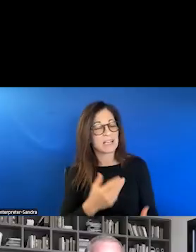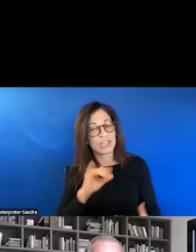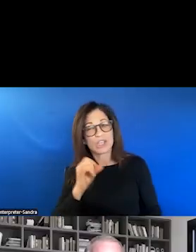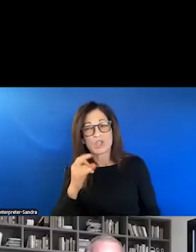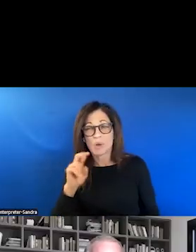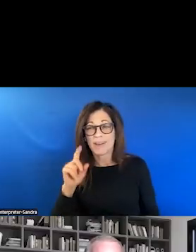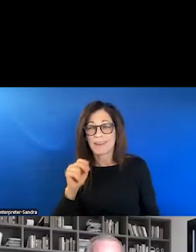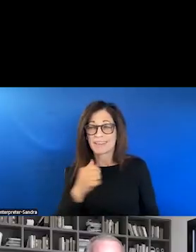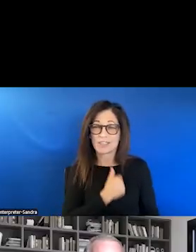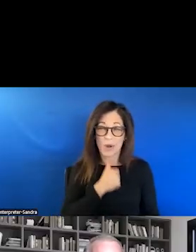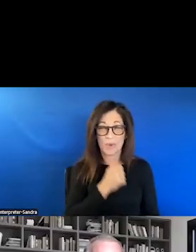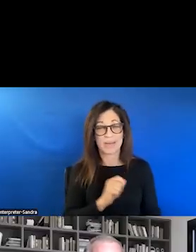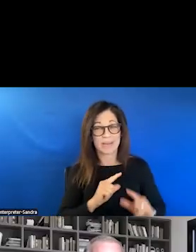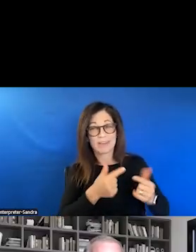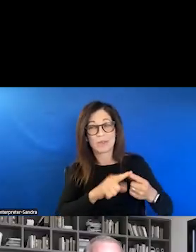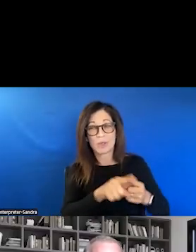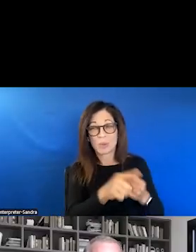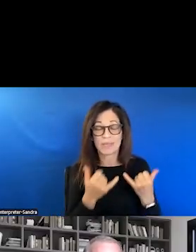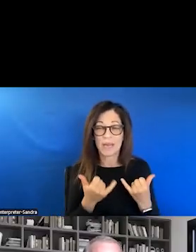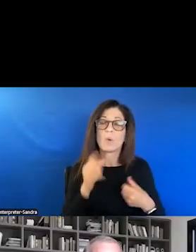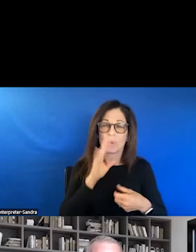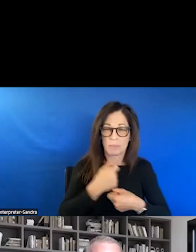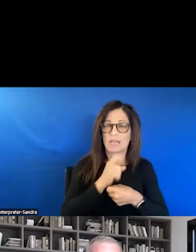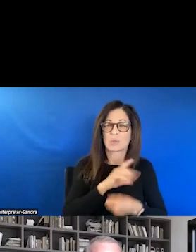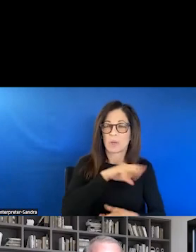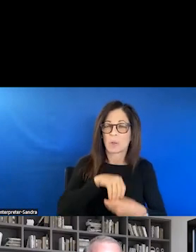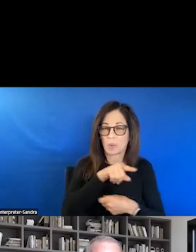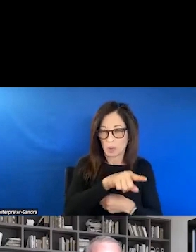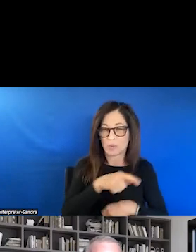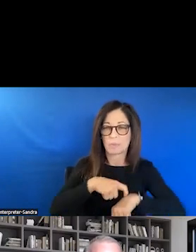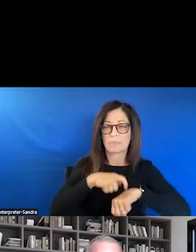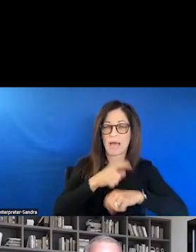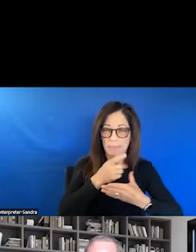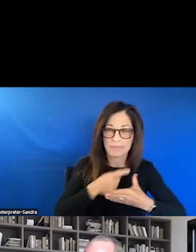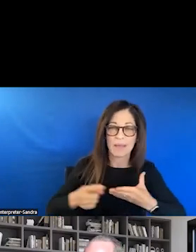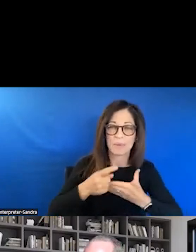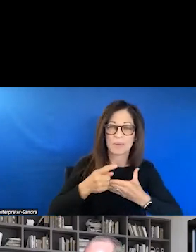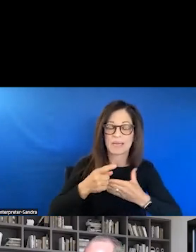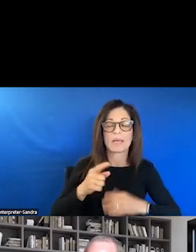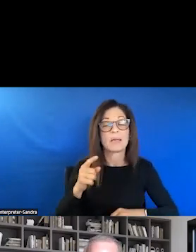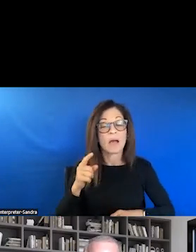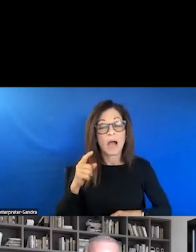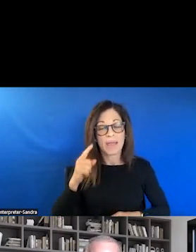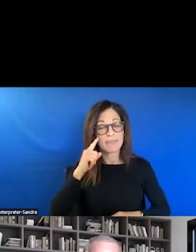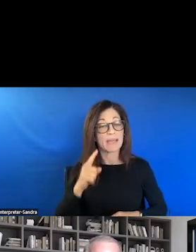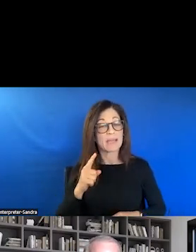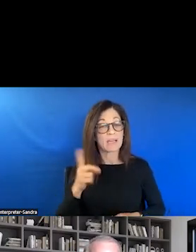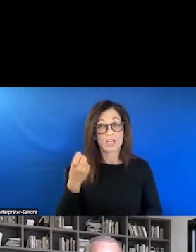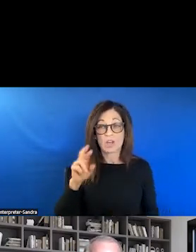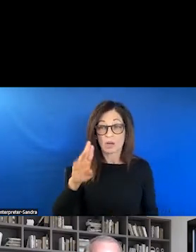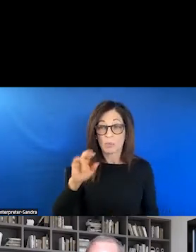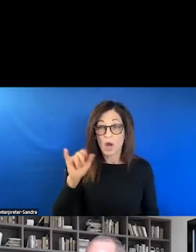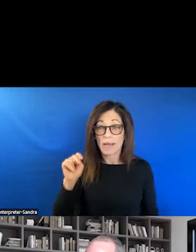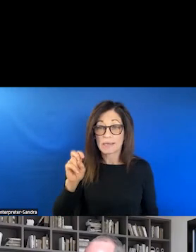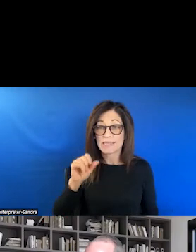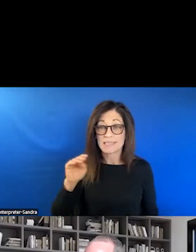to you today. We'll make sure to give you some time this coming week. I believe Dr. Brian Samhsa is